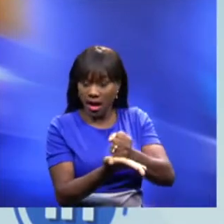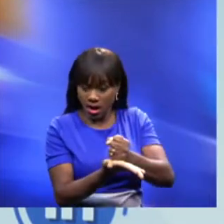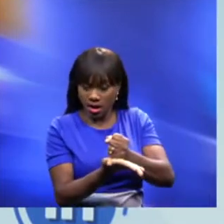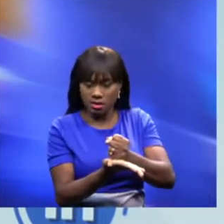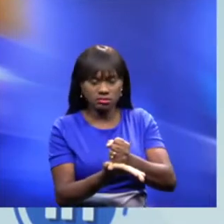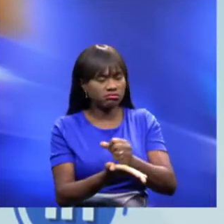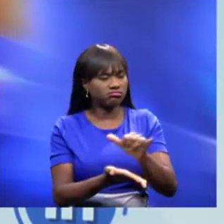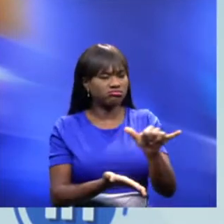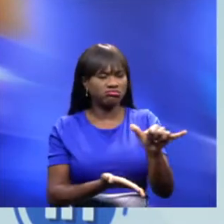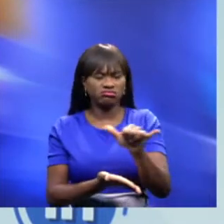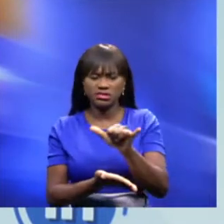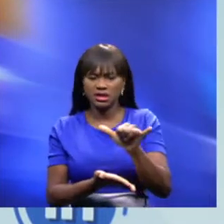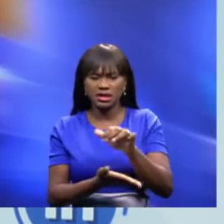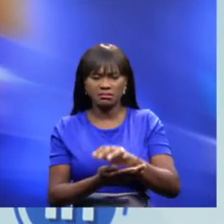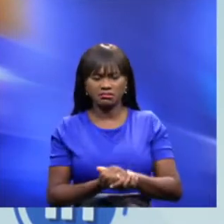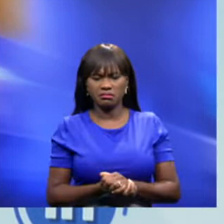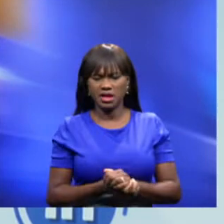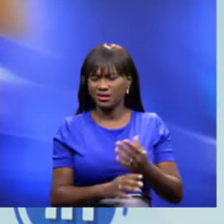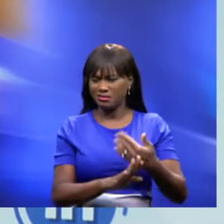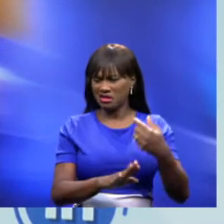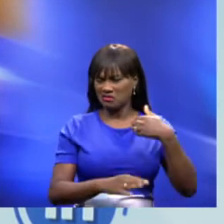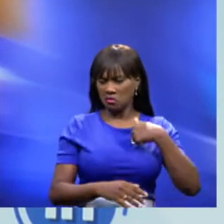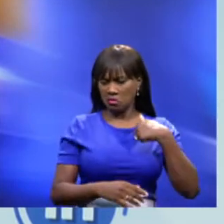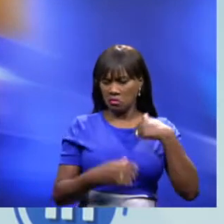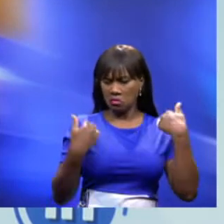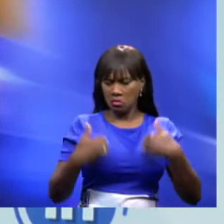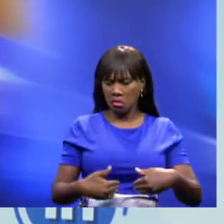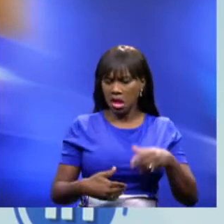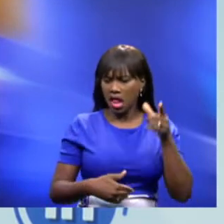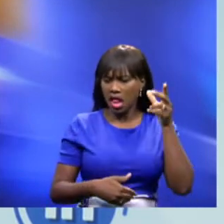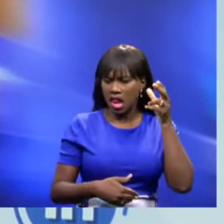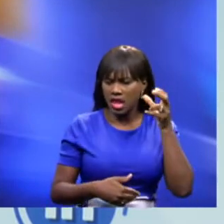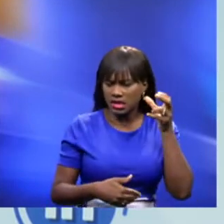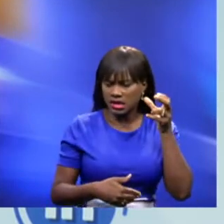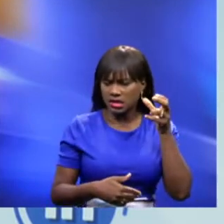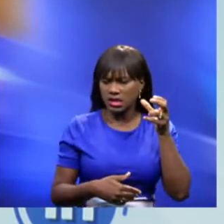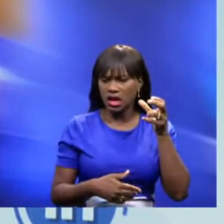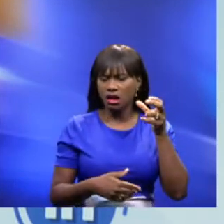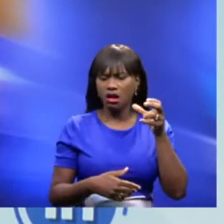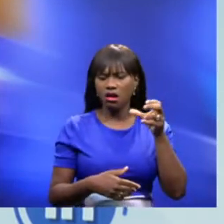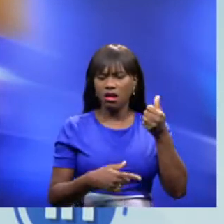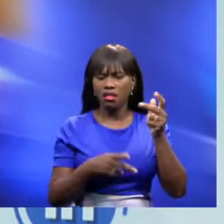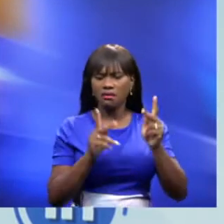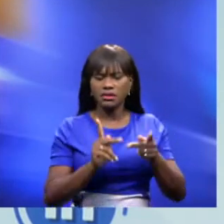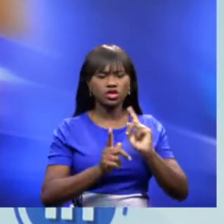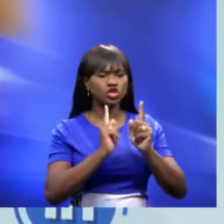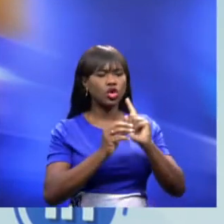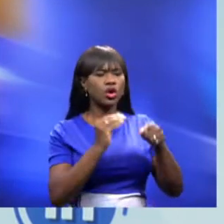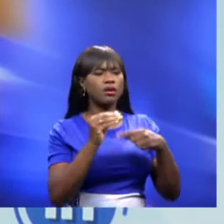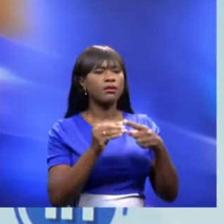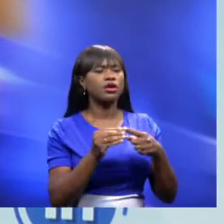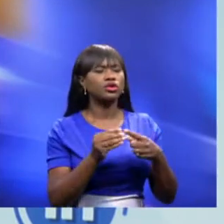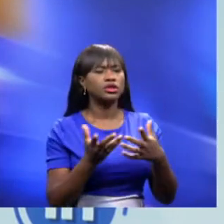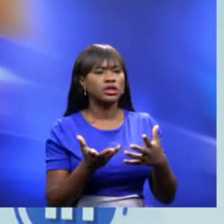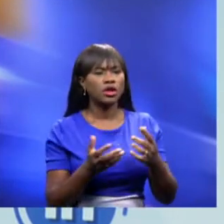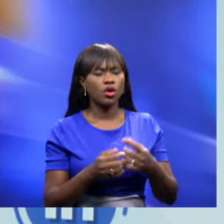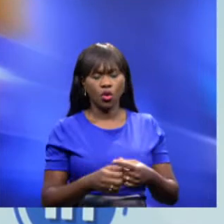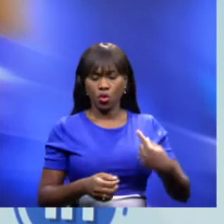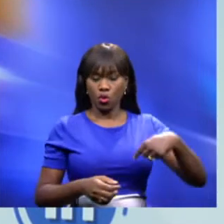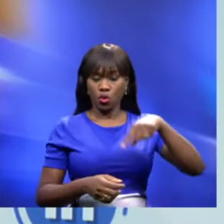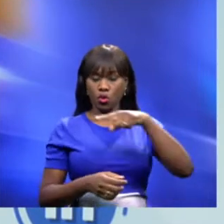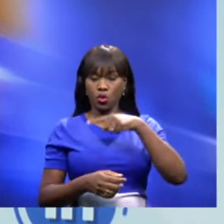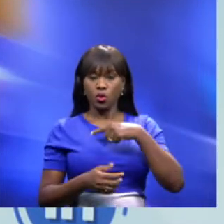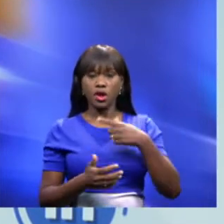I was listening to Angus, and what he was talking about there. We even have